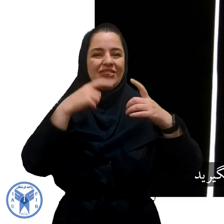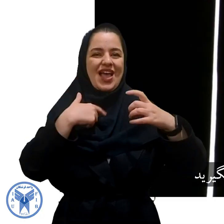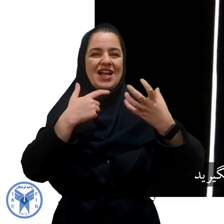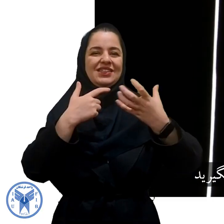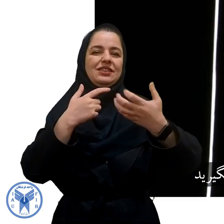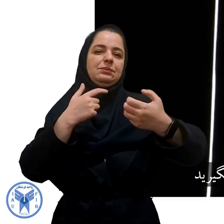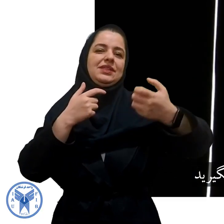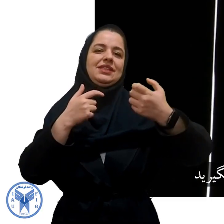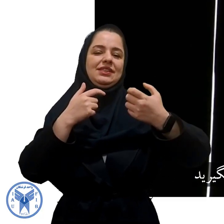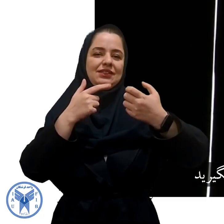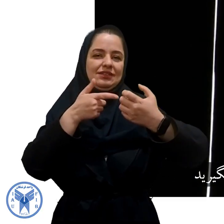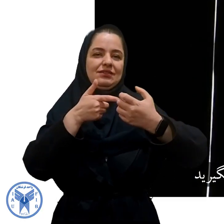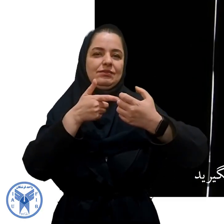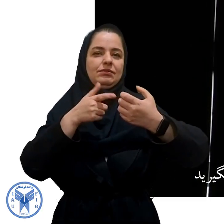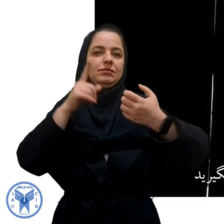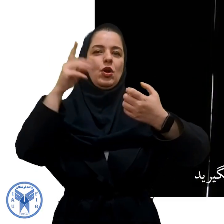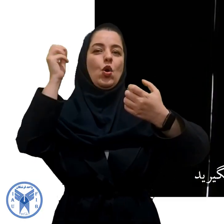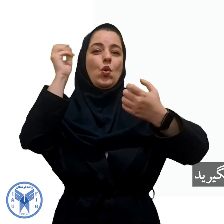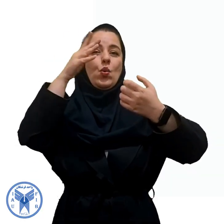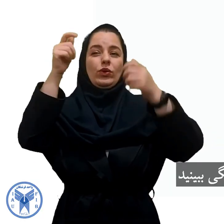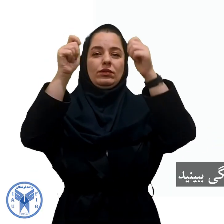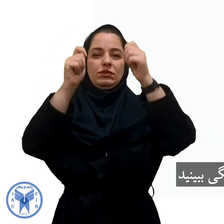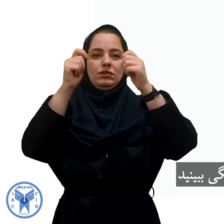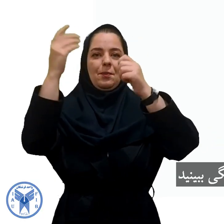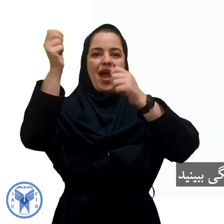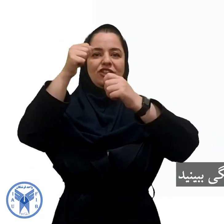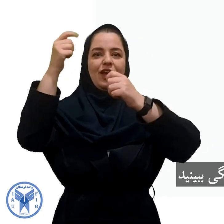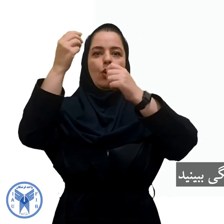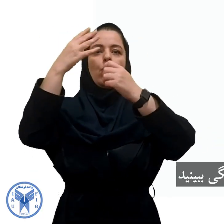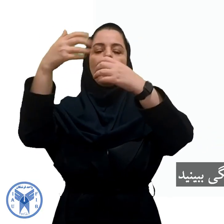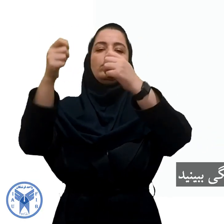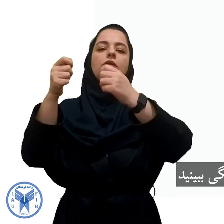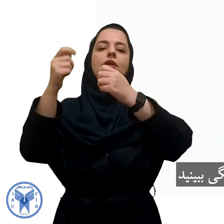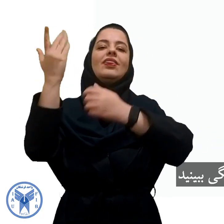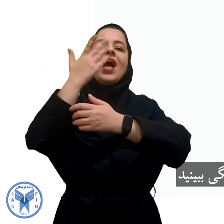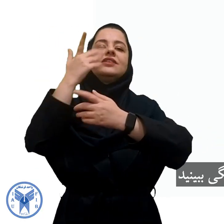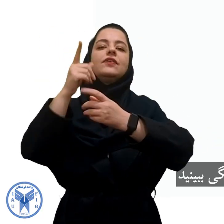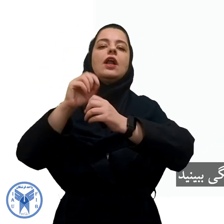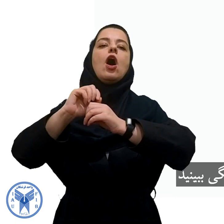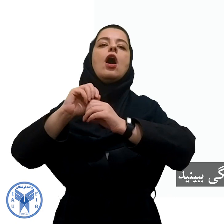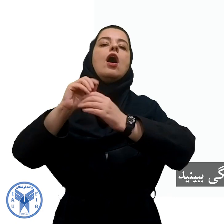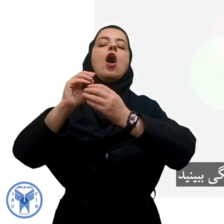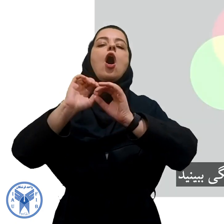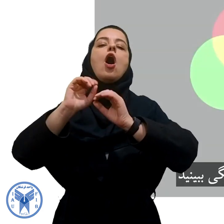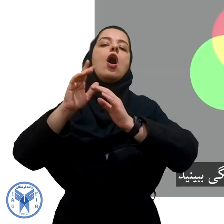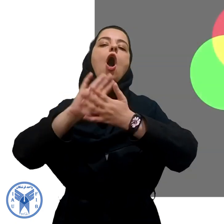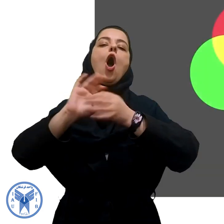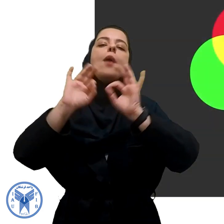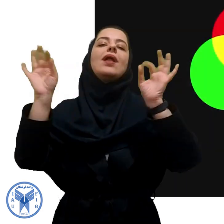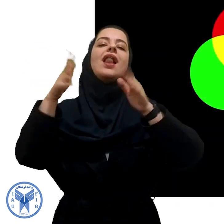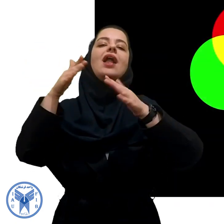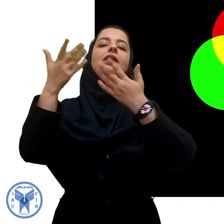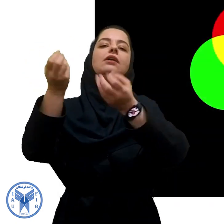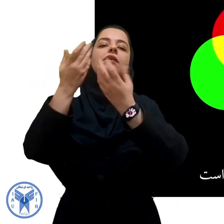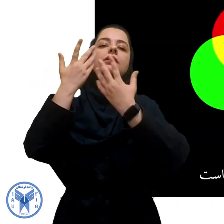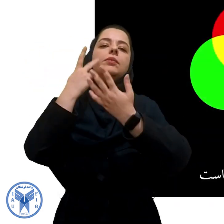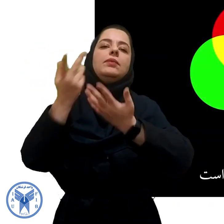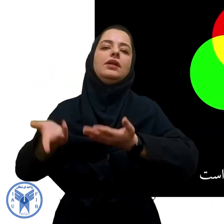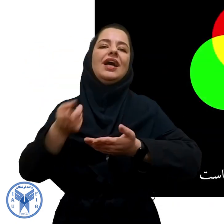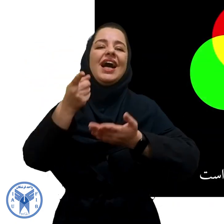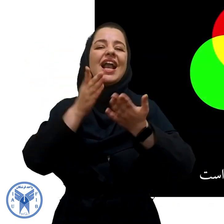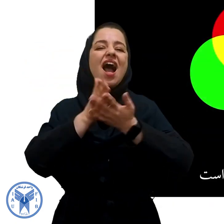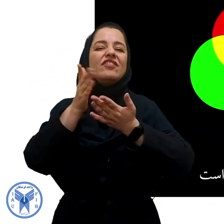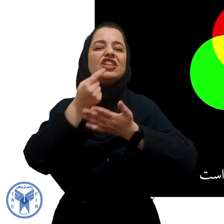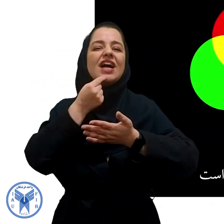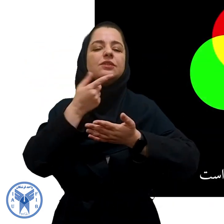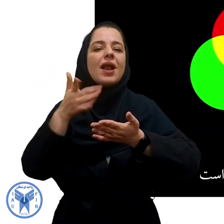finished product to be something you can hold in your hand, hold up to a window, and see a full color image. The other way of making